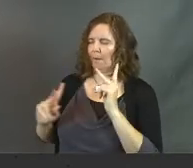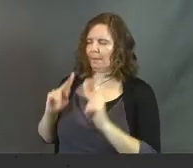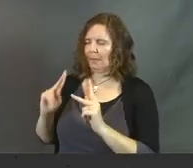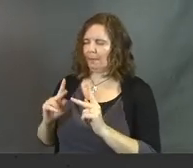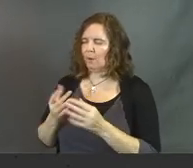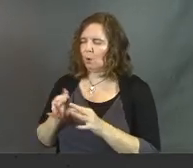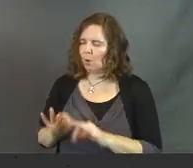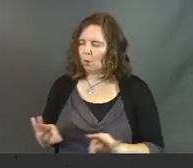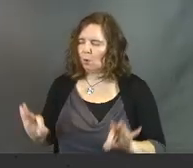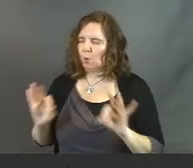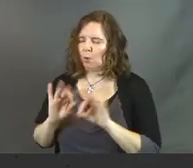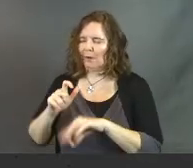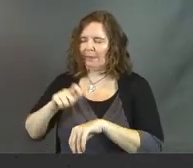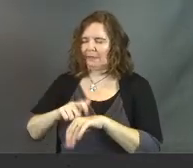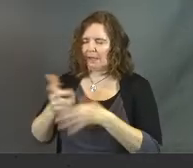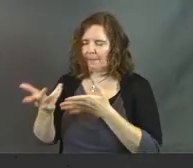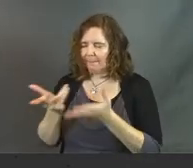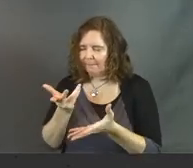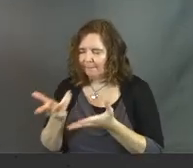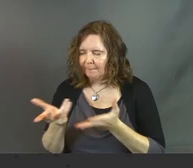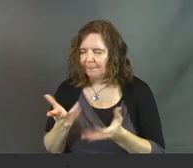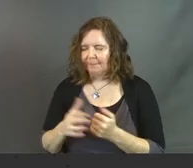people worth the time?